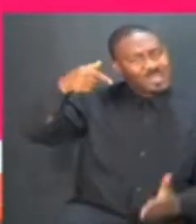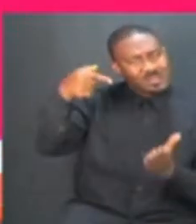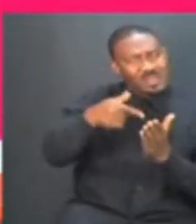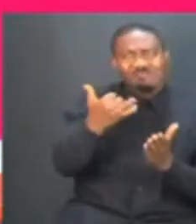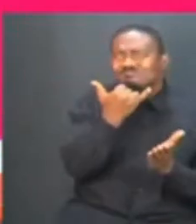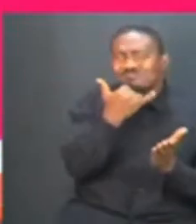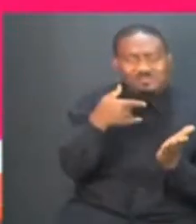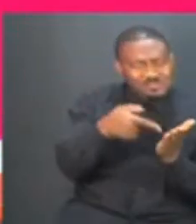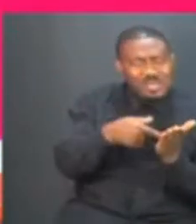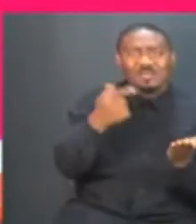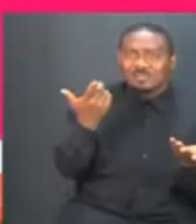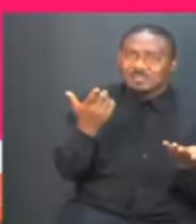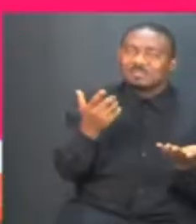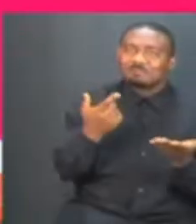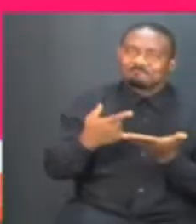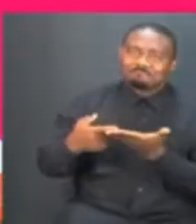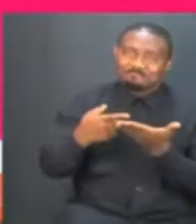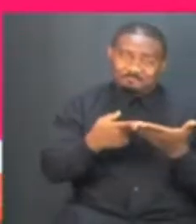raise it.